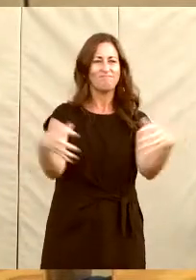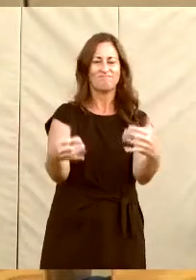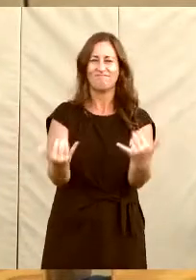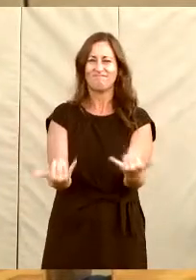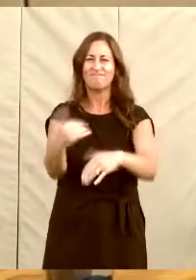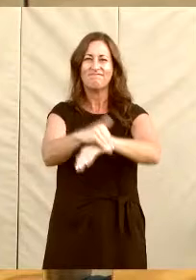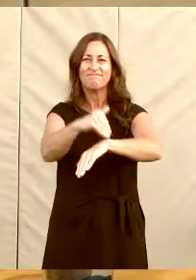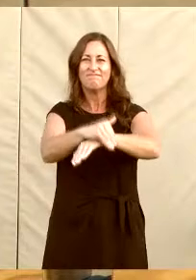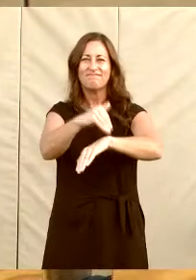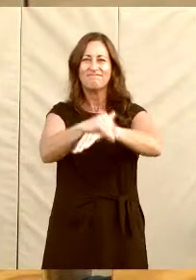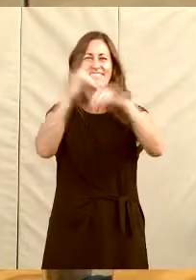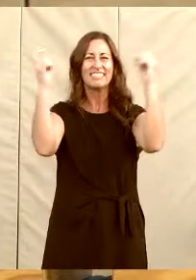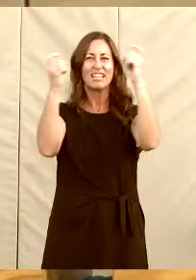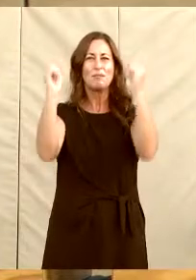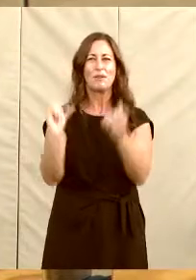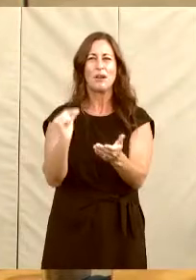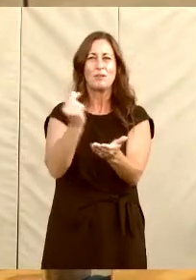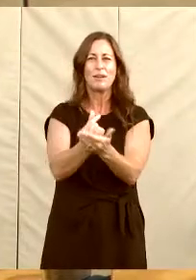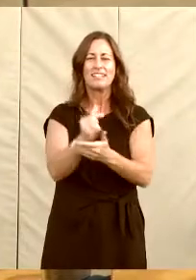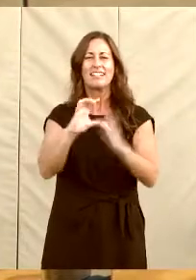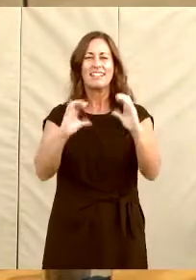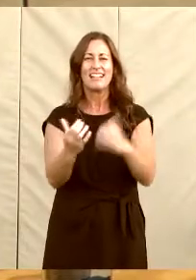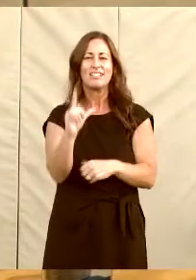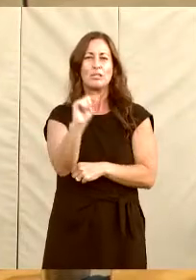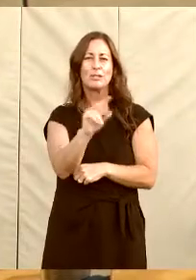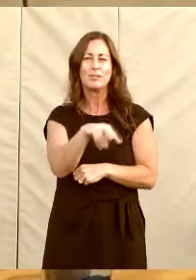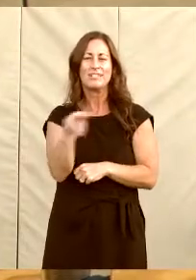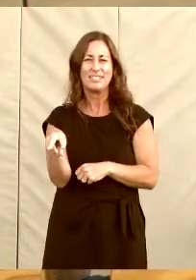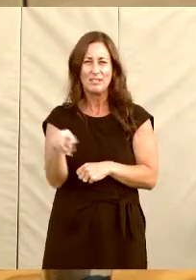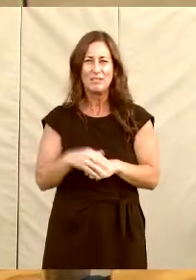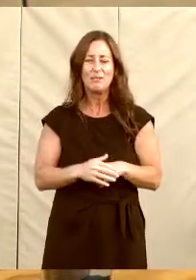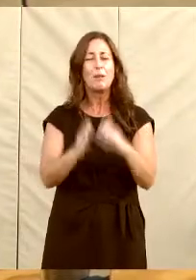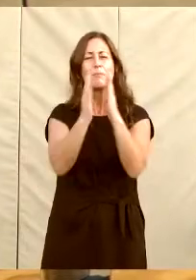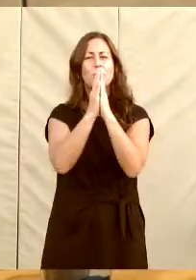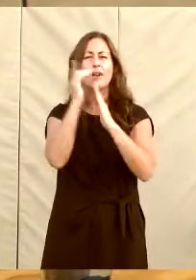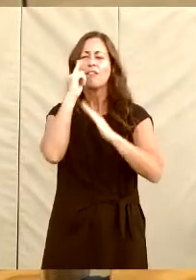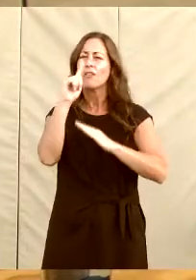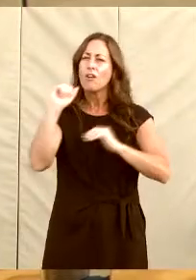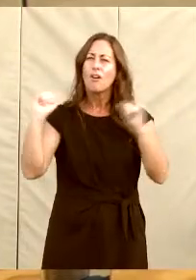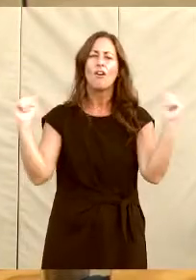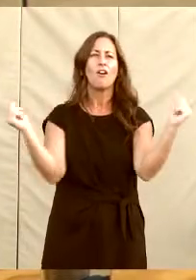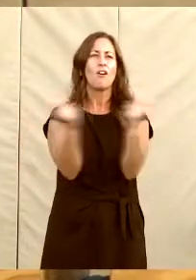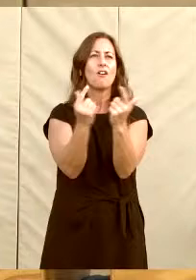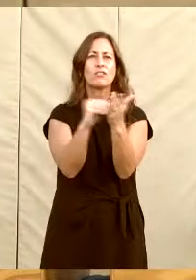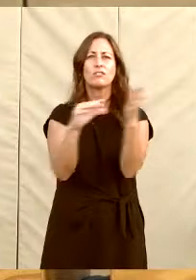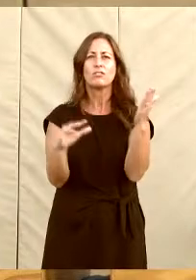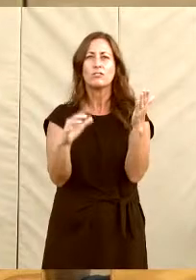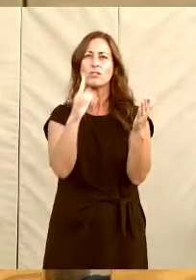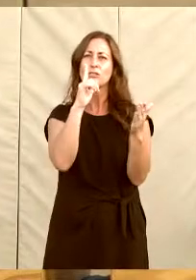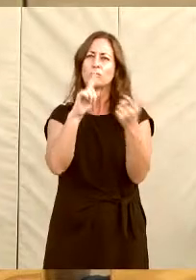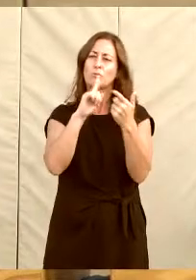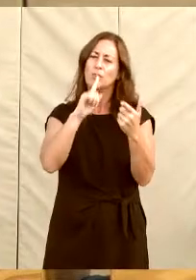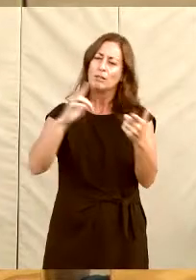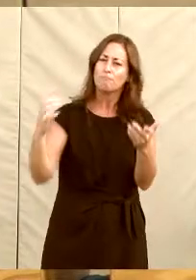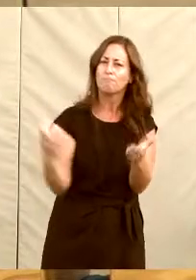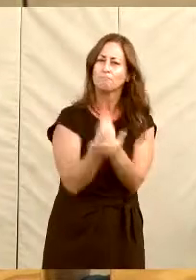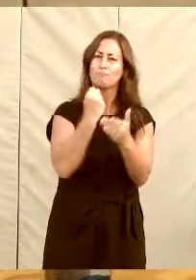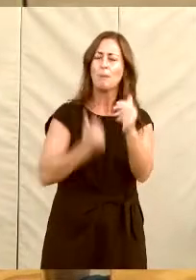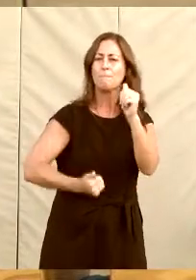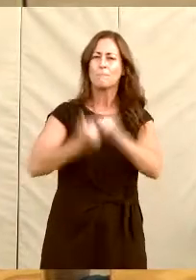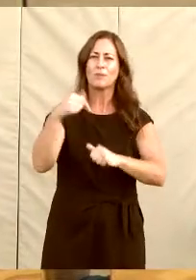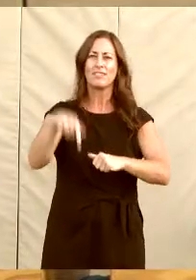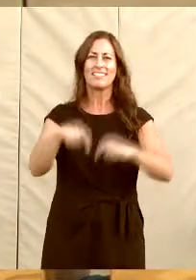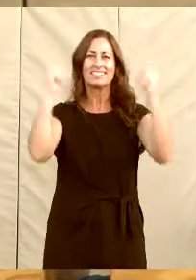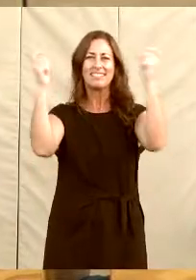us to celebrate the graduation of the class of 2022. I pray for all of us students to get the most out of this ceremony and to arrive in our beds